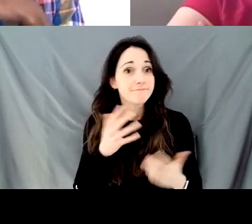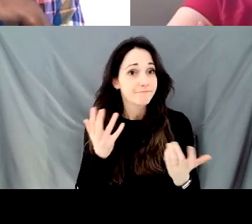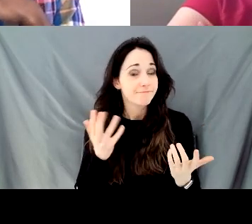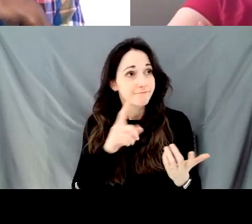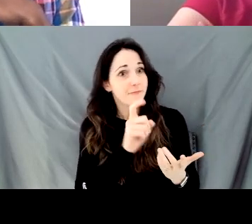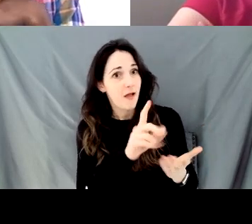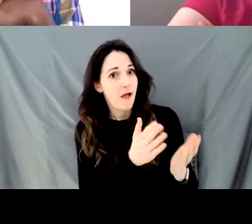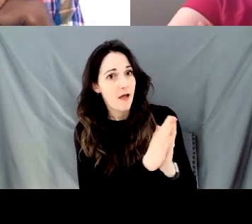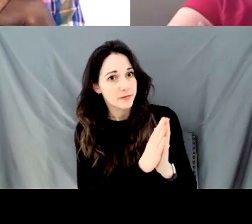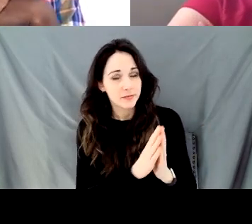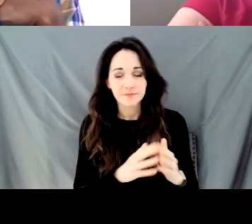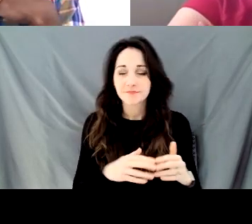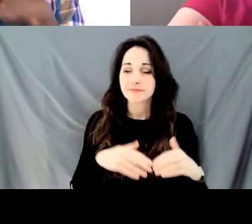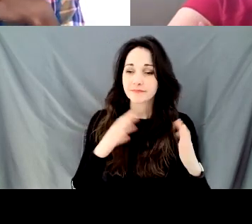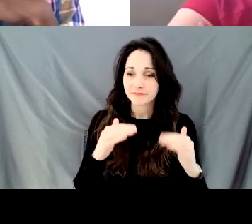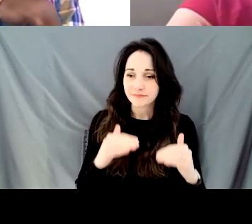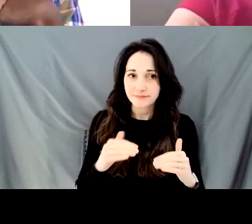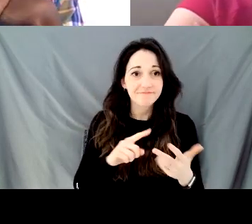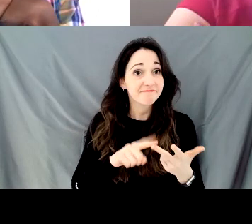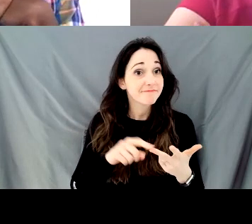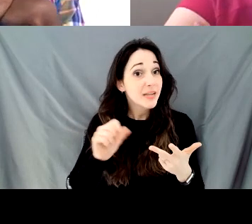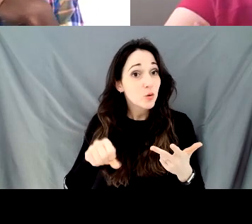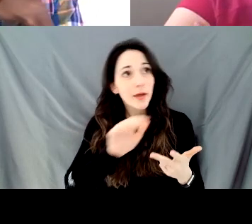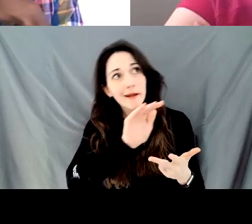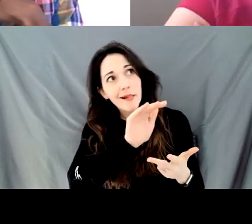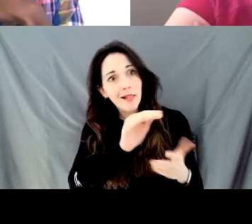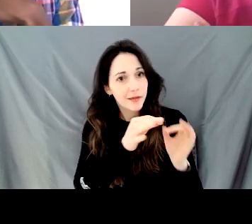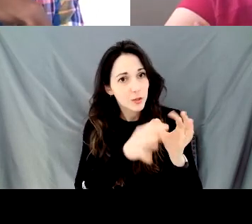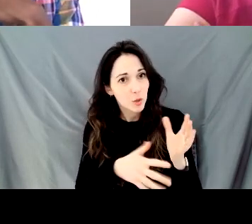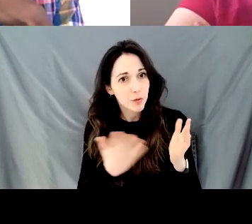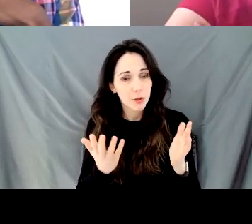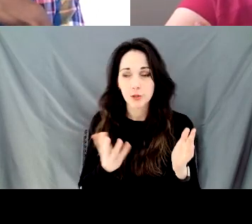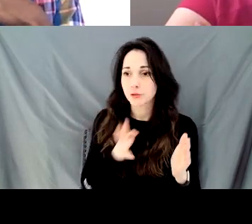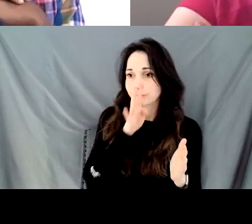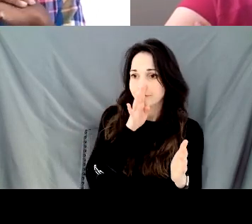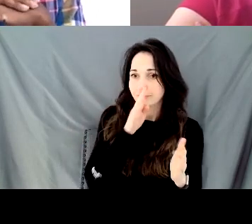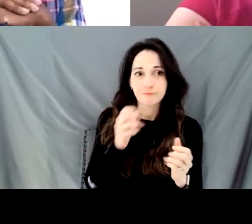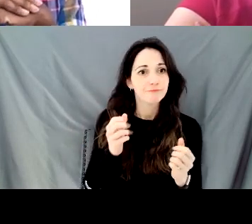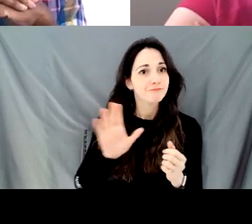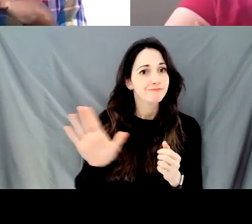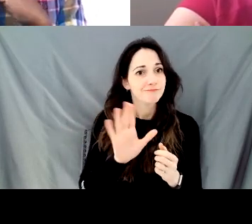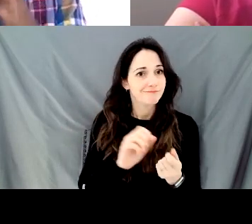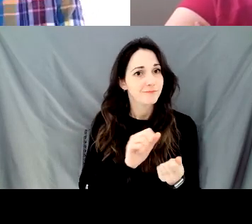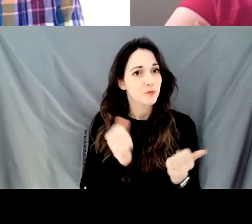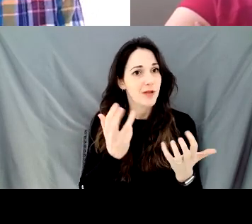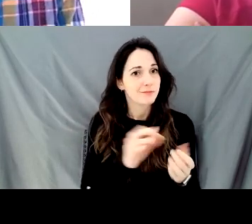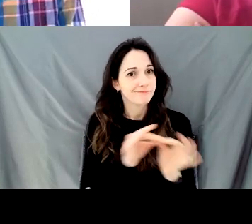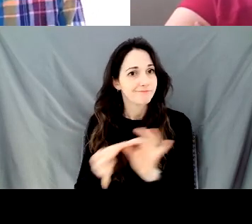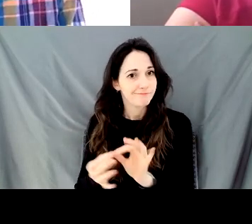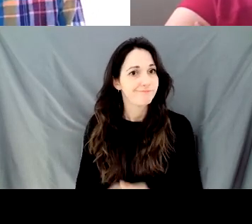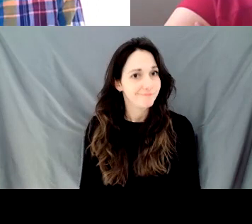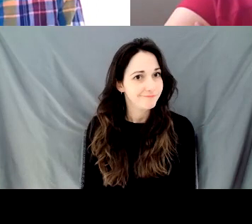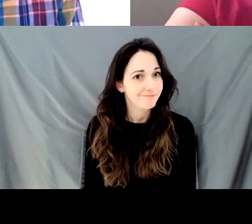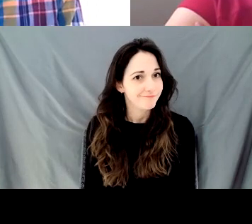communicate, or you can get the attention of our interpreters so we can have your thoughts communicated. So my last